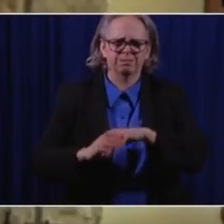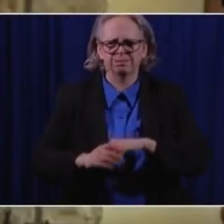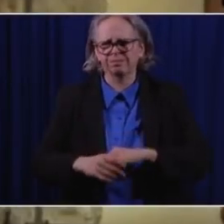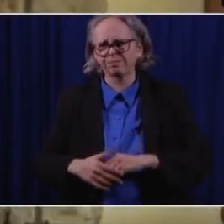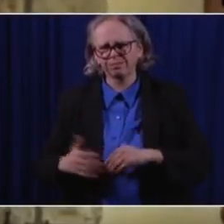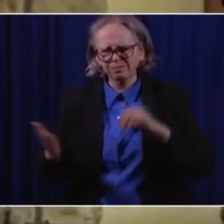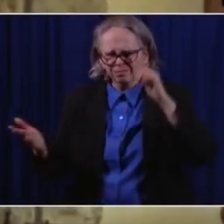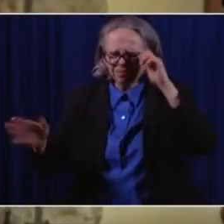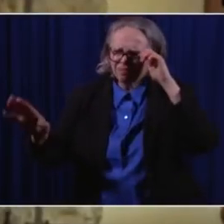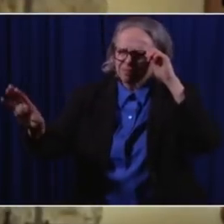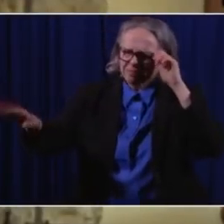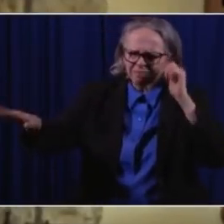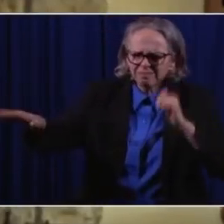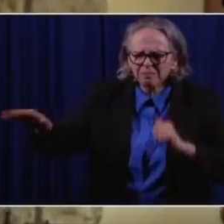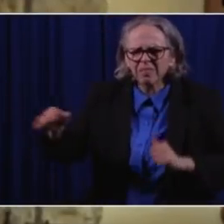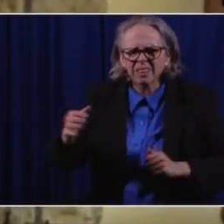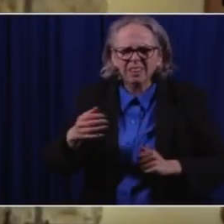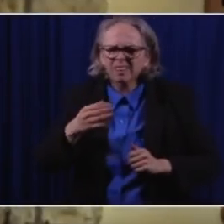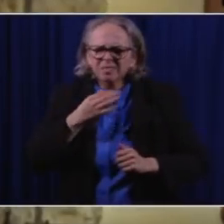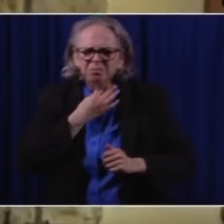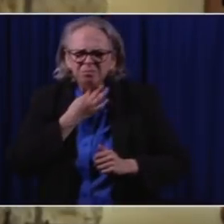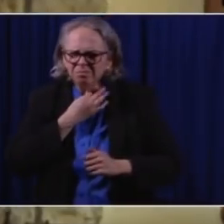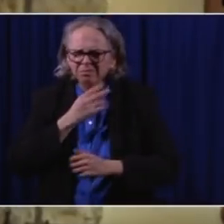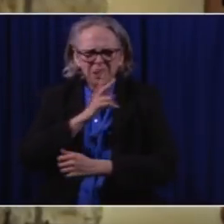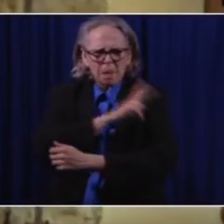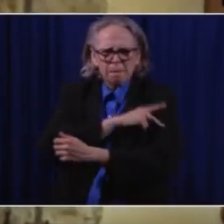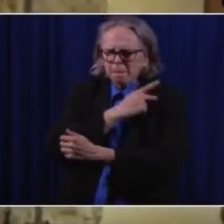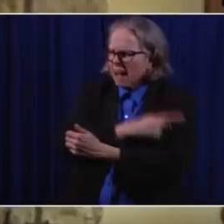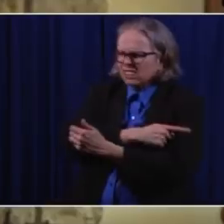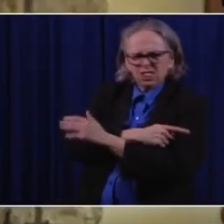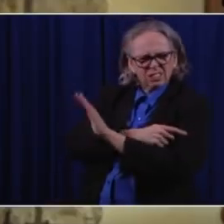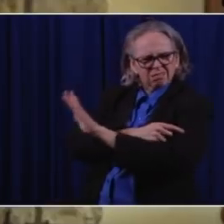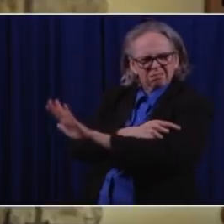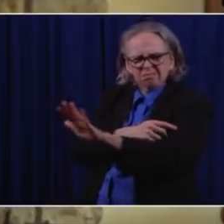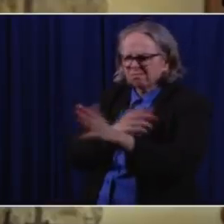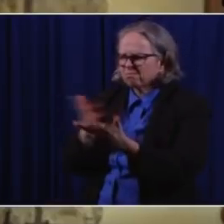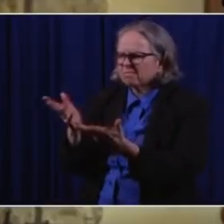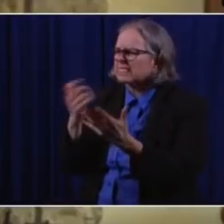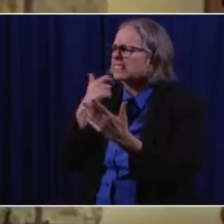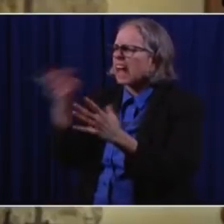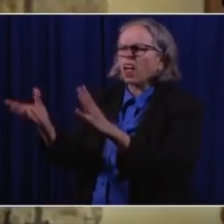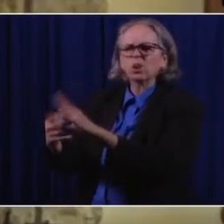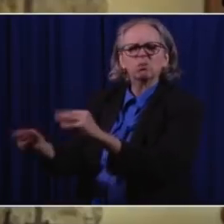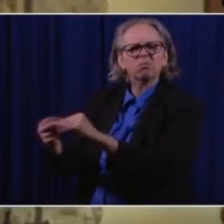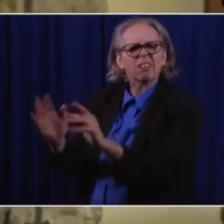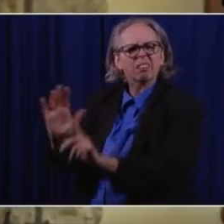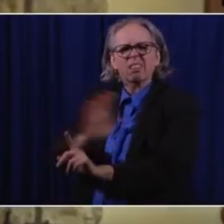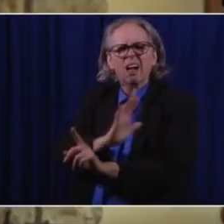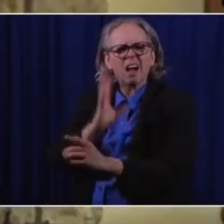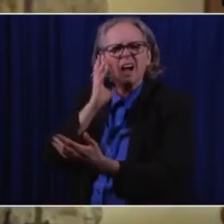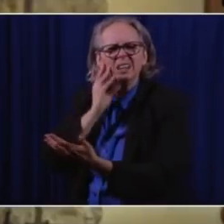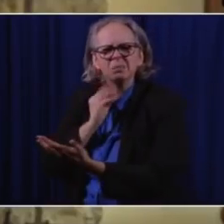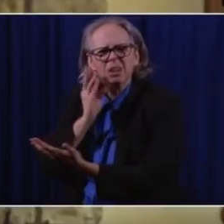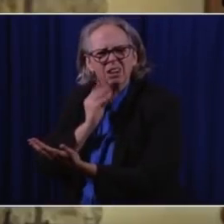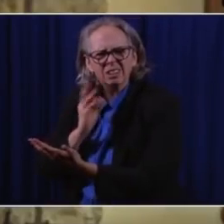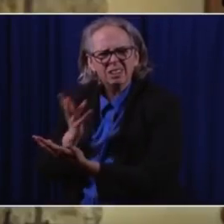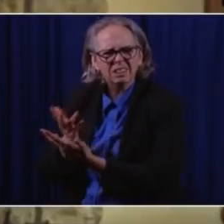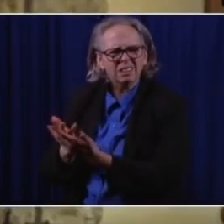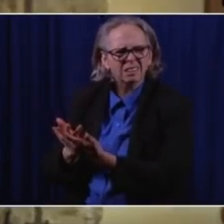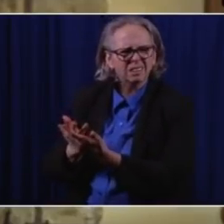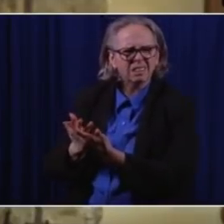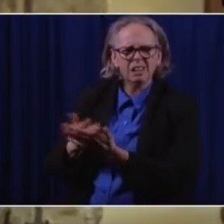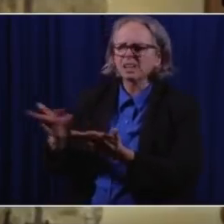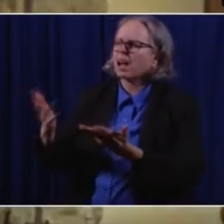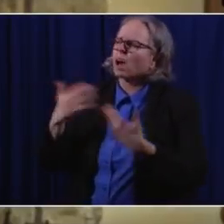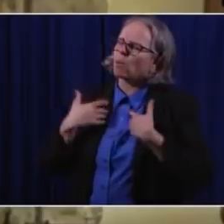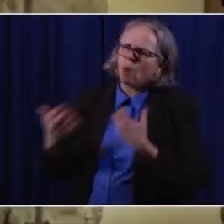what are you seeing from patients coming in? I mean, just give us a little human side of this, because sometimes we look at,